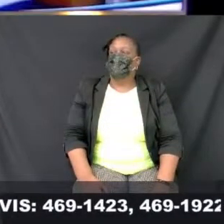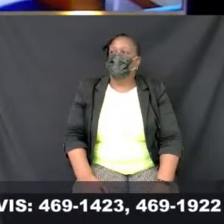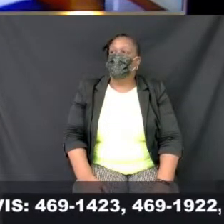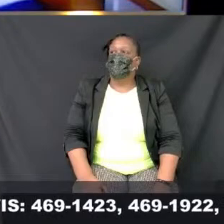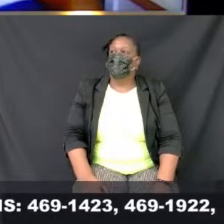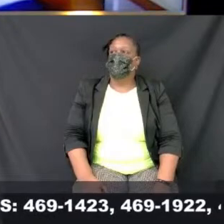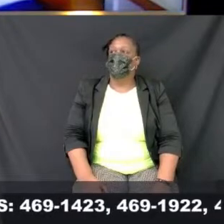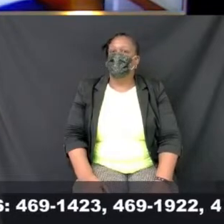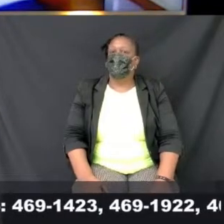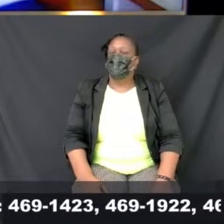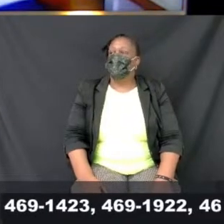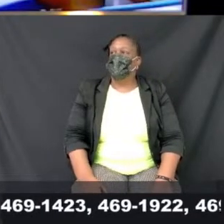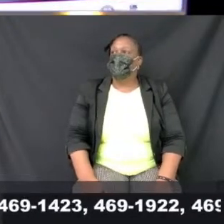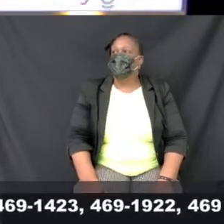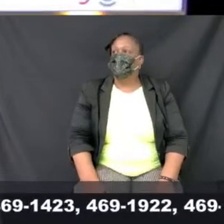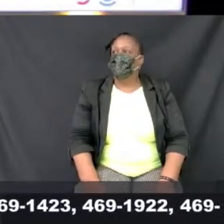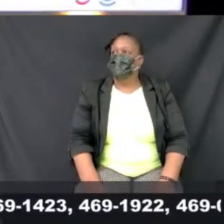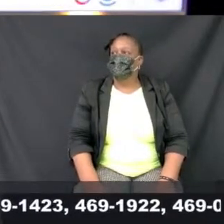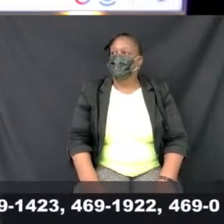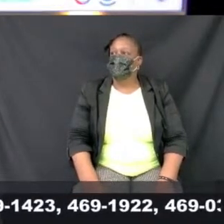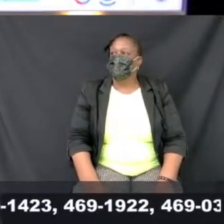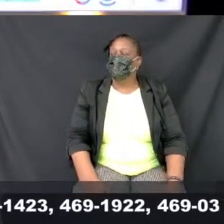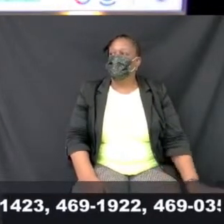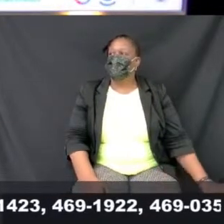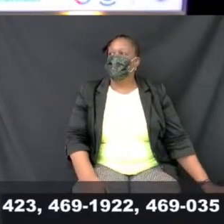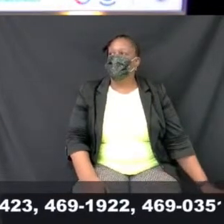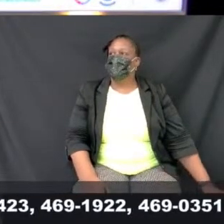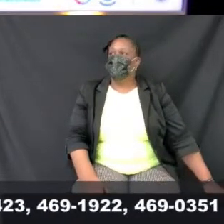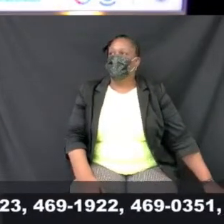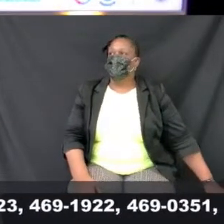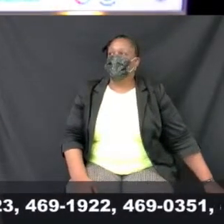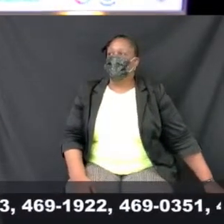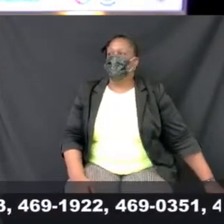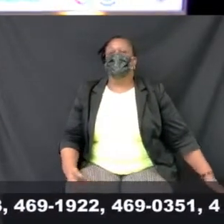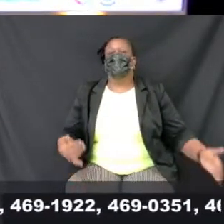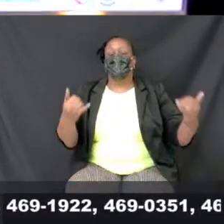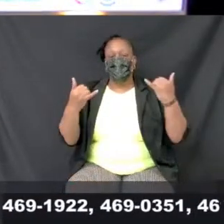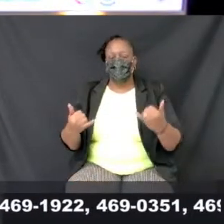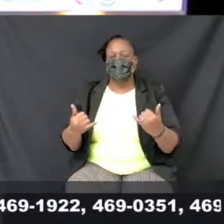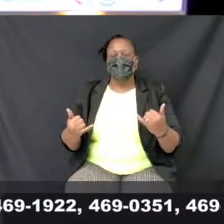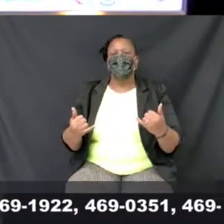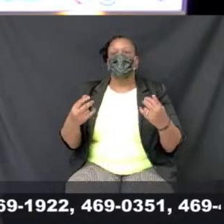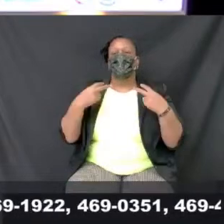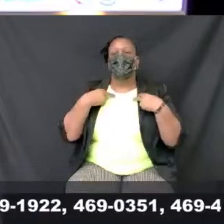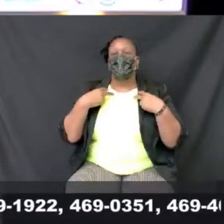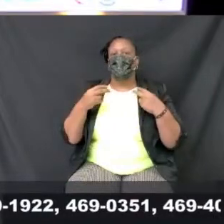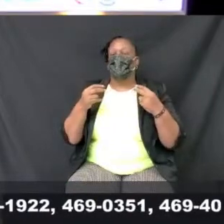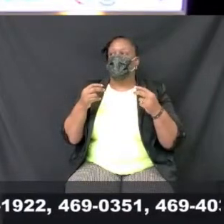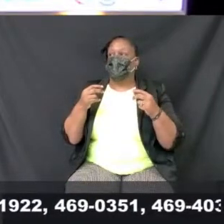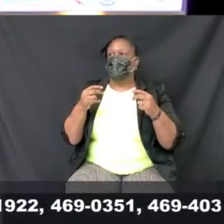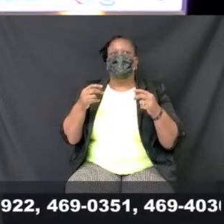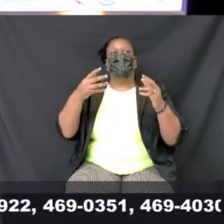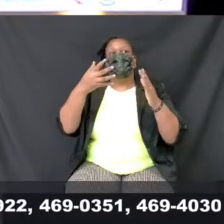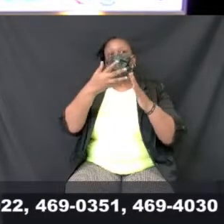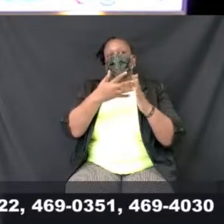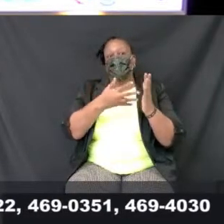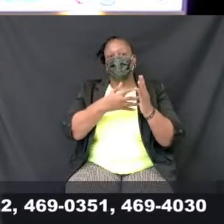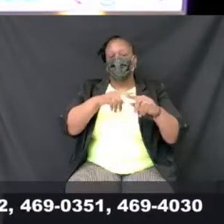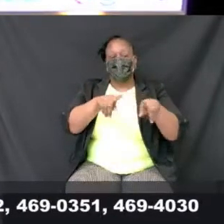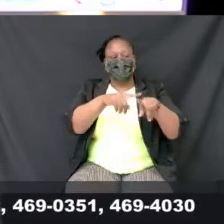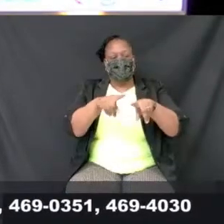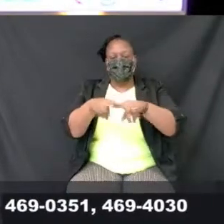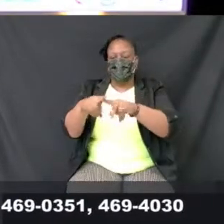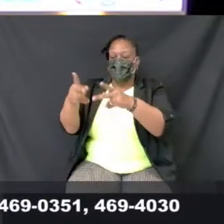We are currently going through a wave, and we have been doing testing in different centers across the